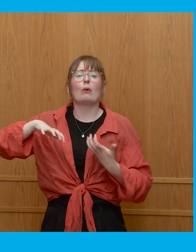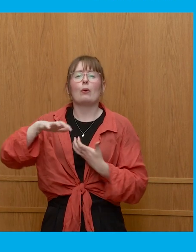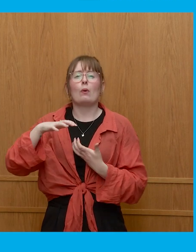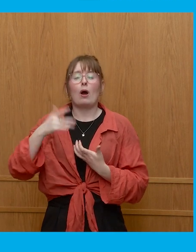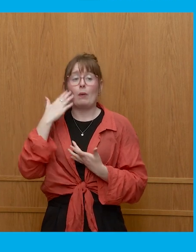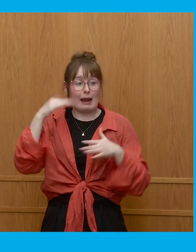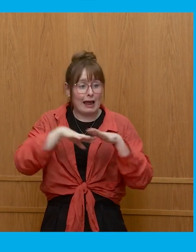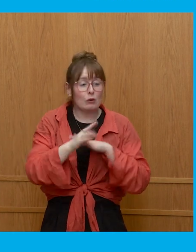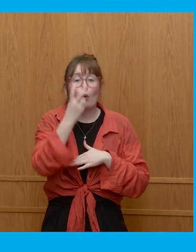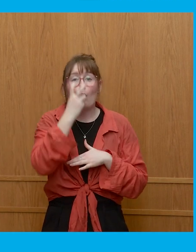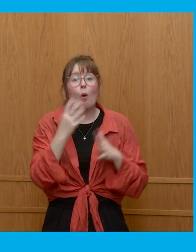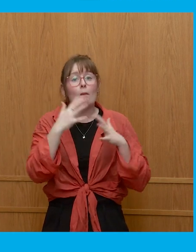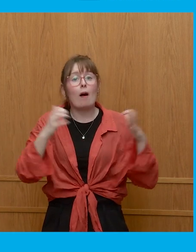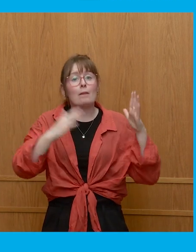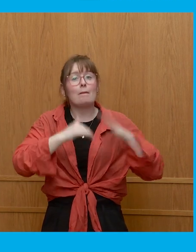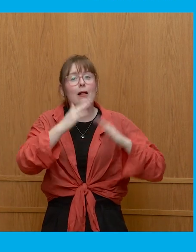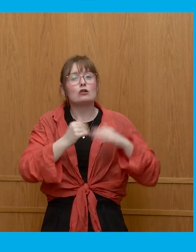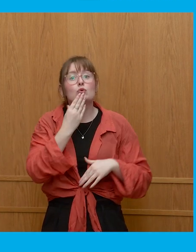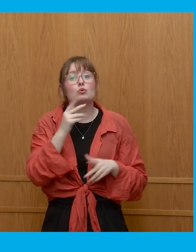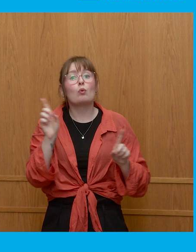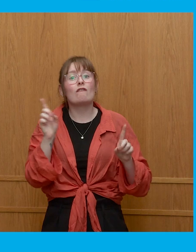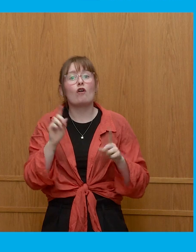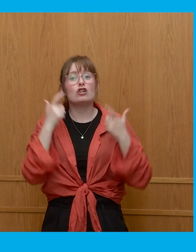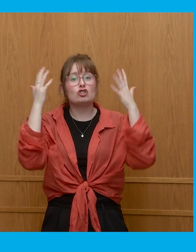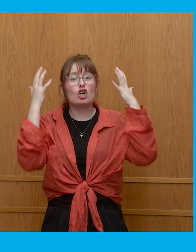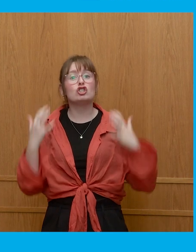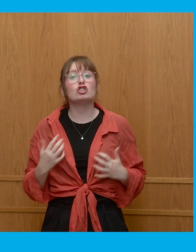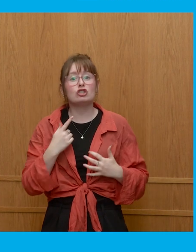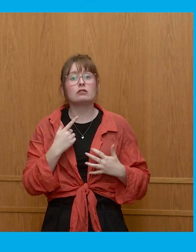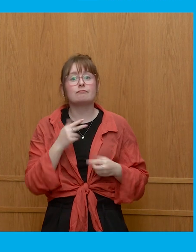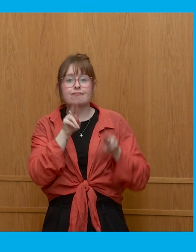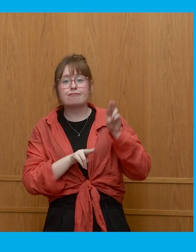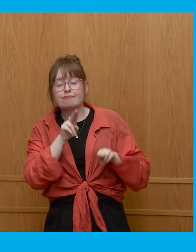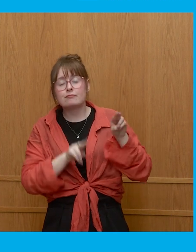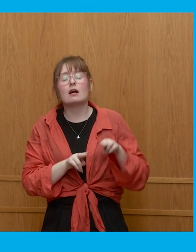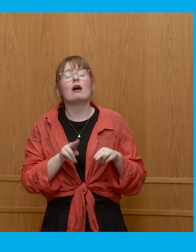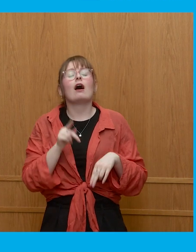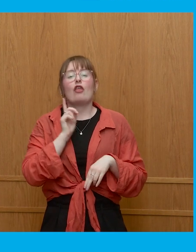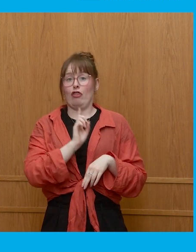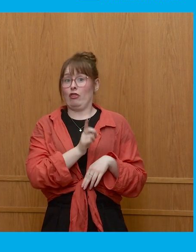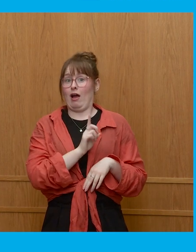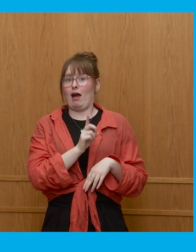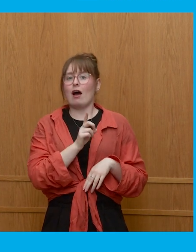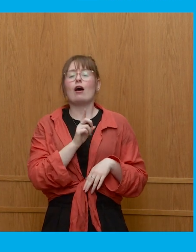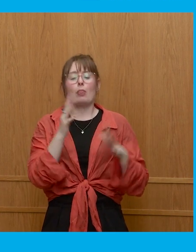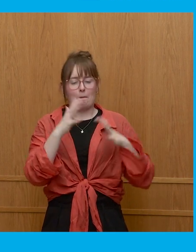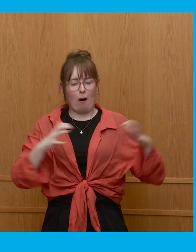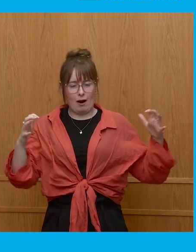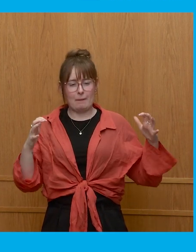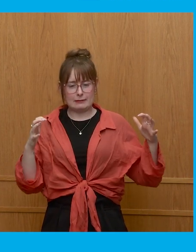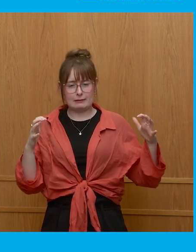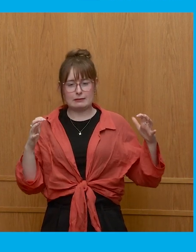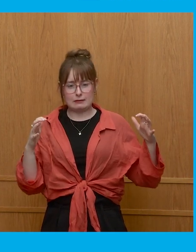old parliament building that now is used by the judges, and the story that the parliament nearly